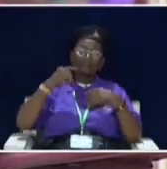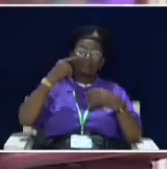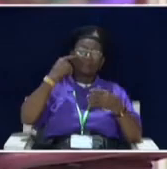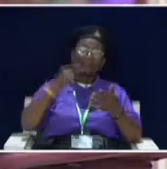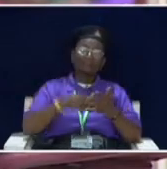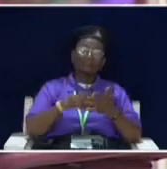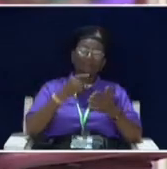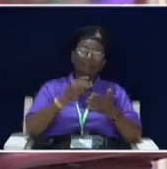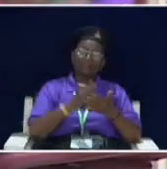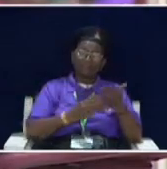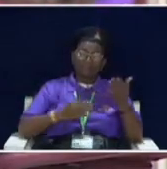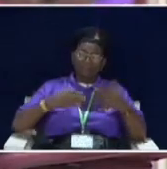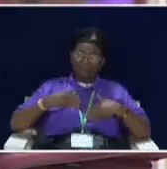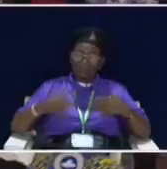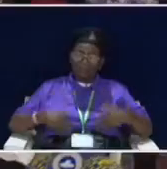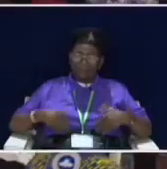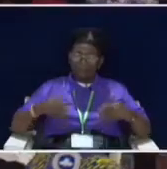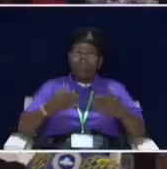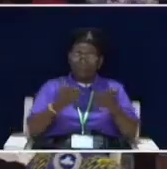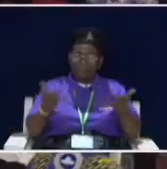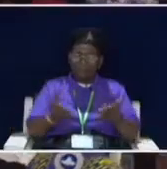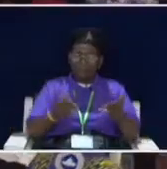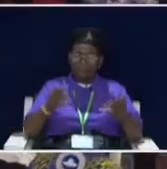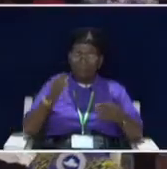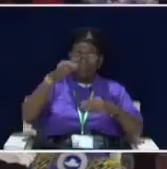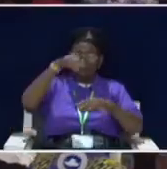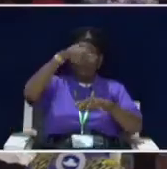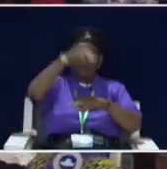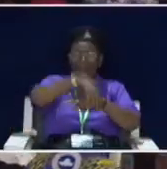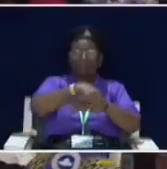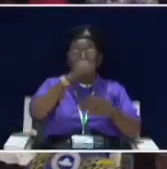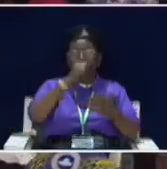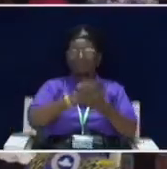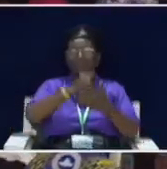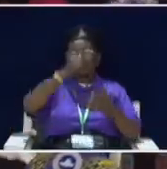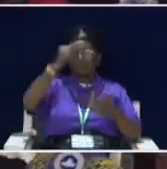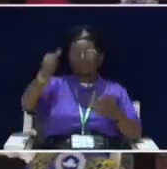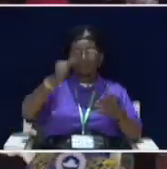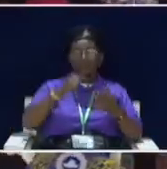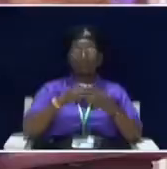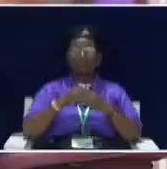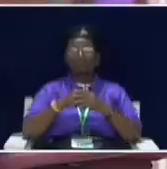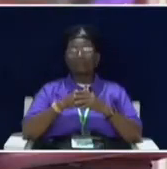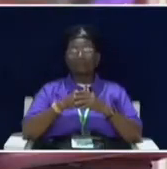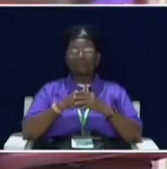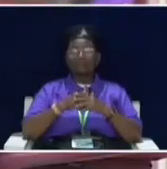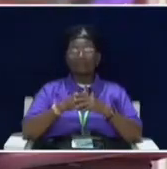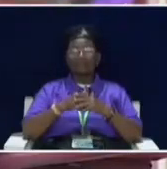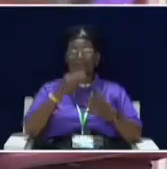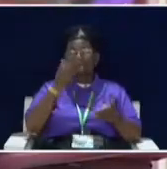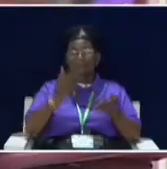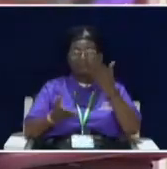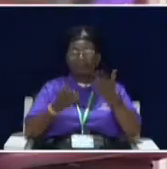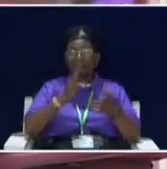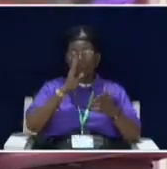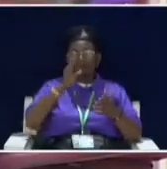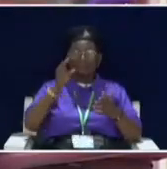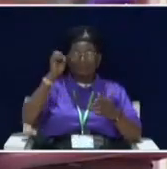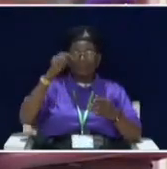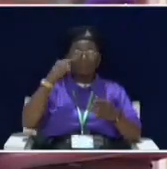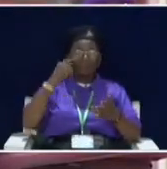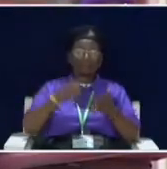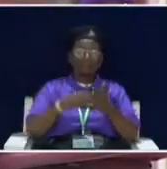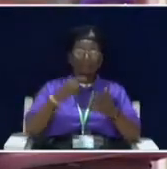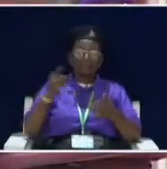here tonight. O ti kiyesi enikan ni lale yi. Maybe he noticed you while you